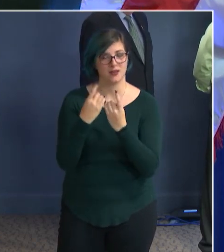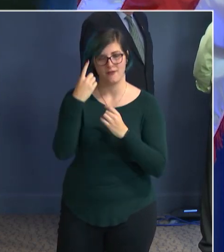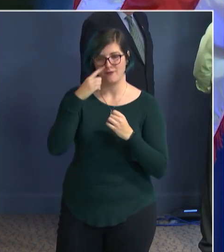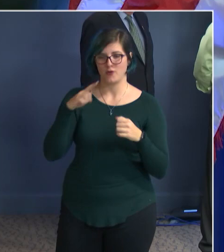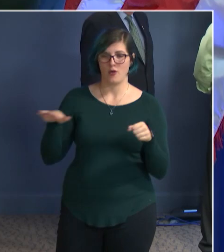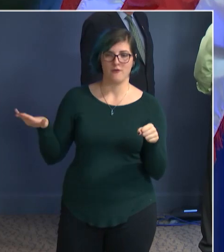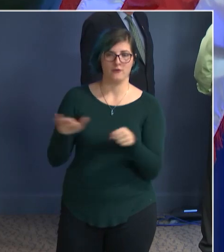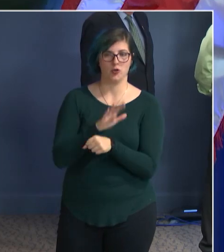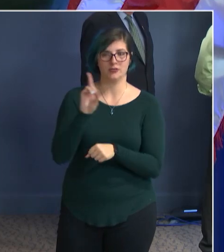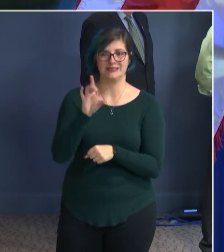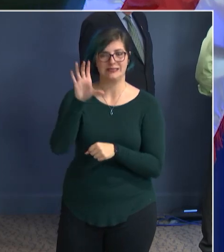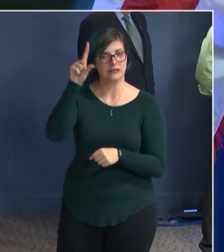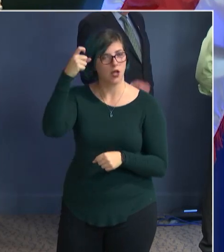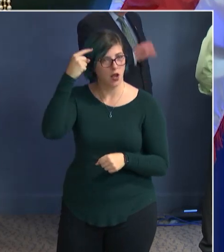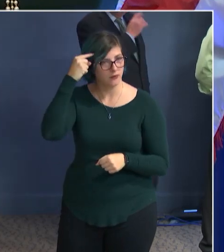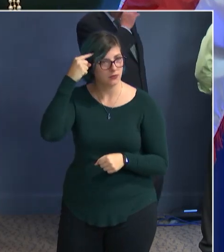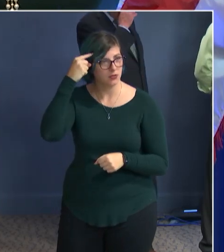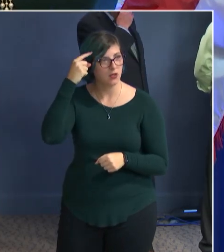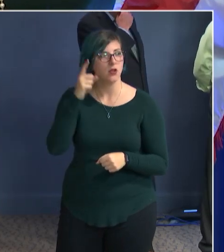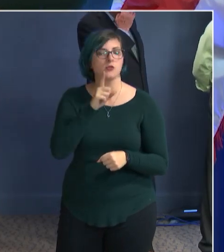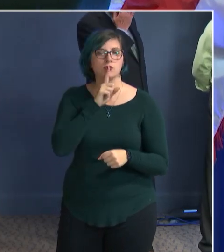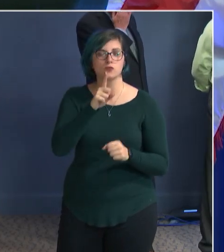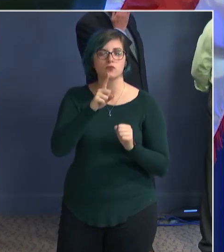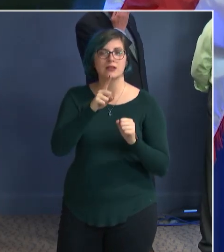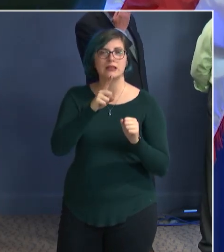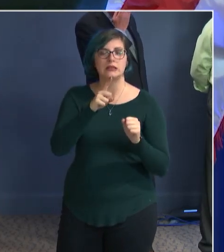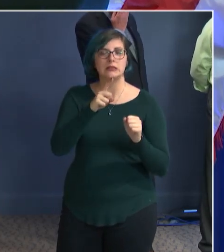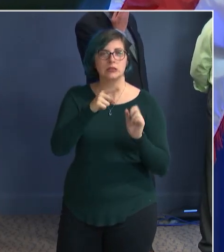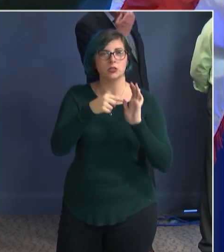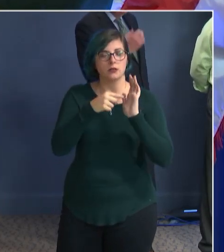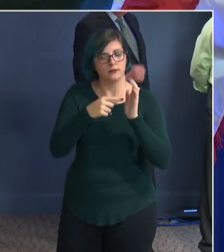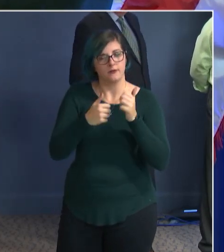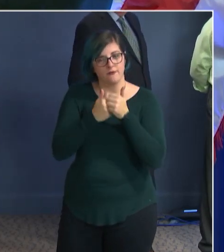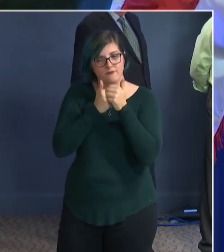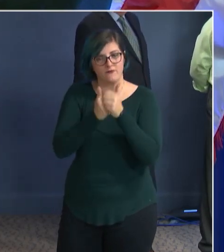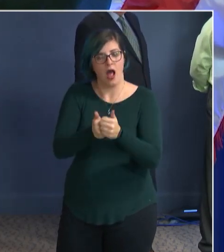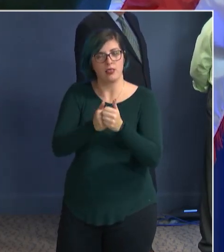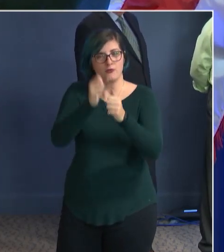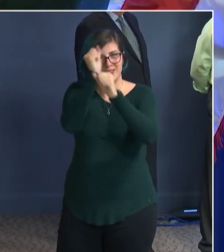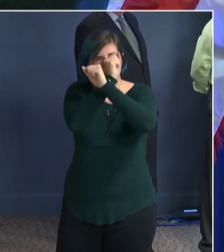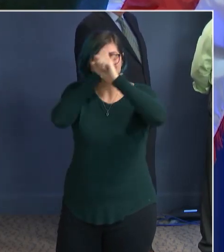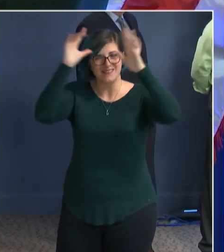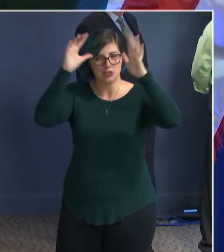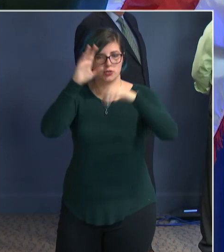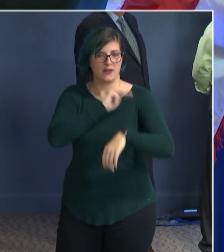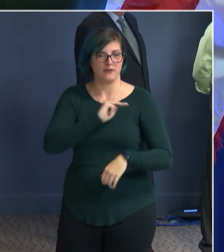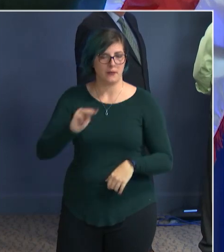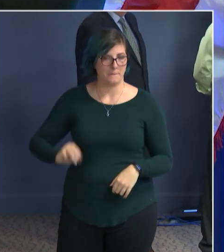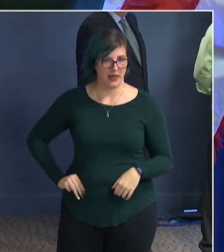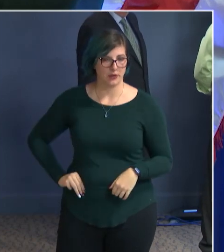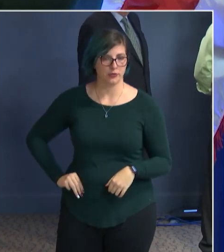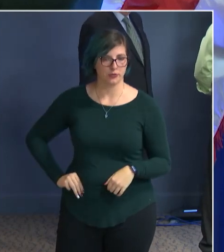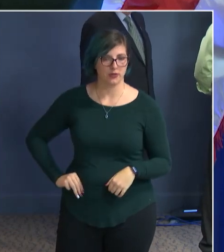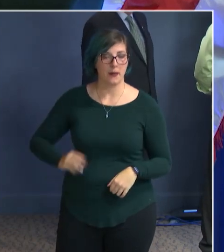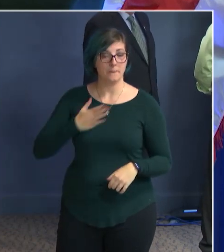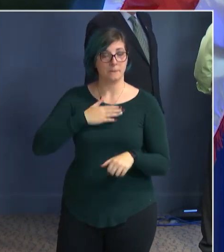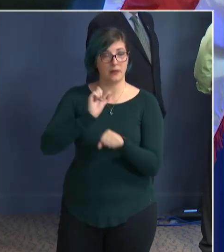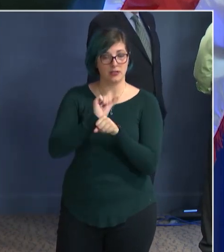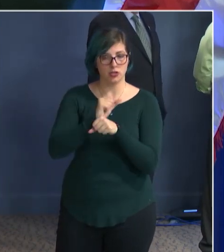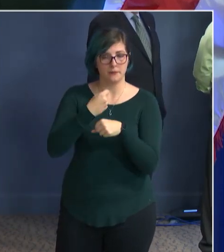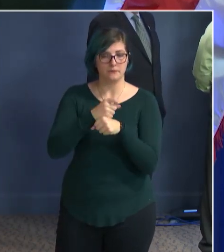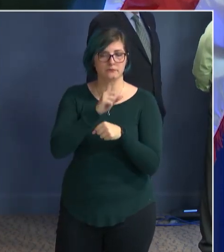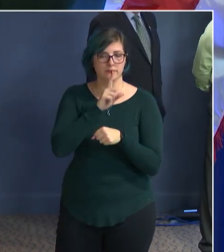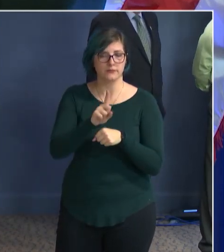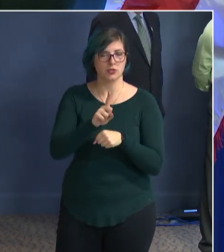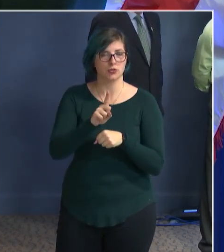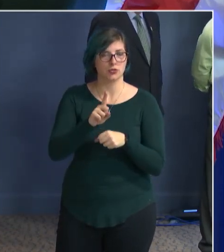DC government is to really execute the vision of the mayor, right? So my job is to ensure the message, the programs,